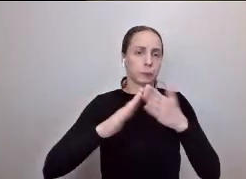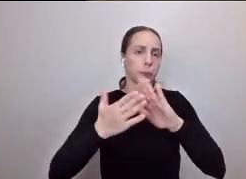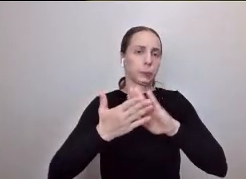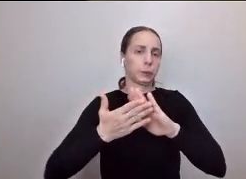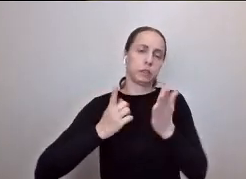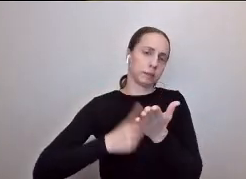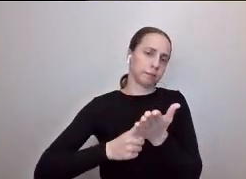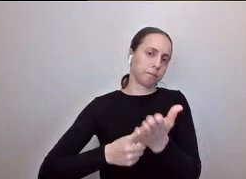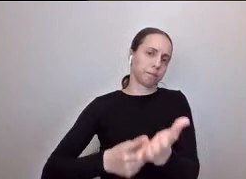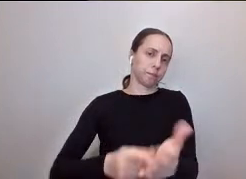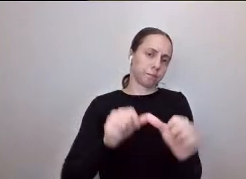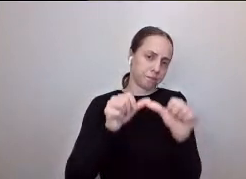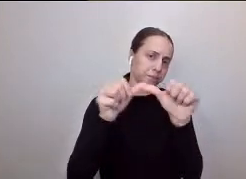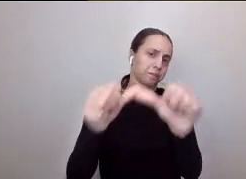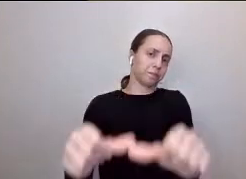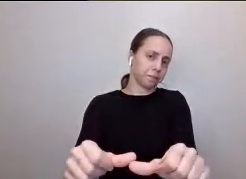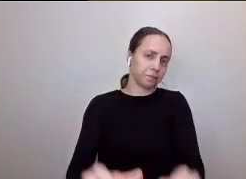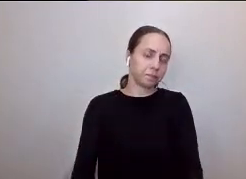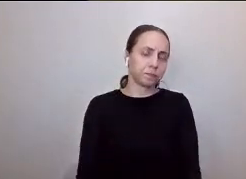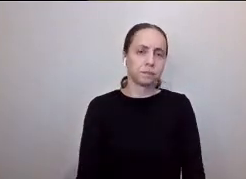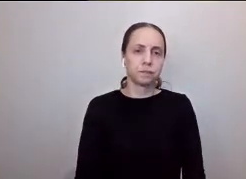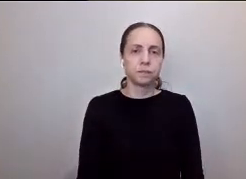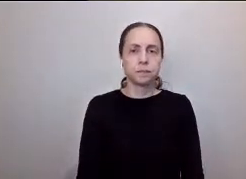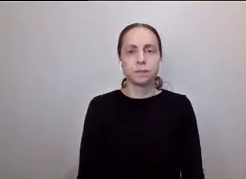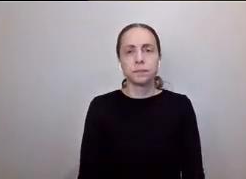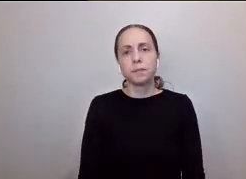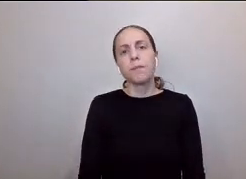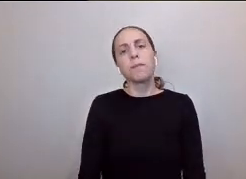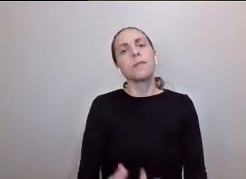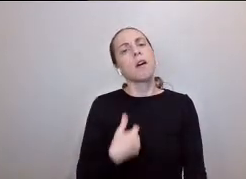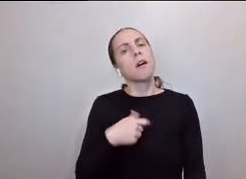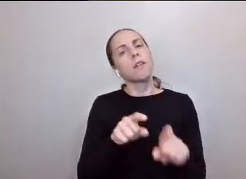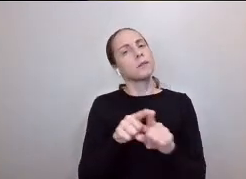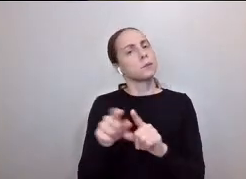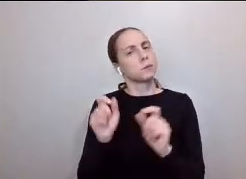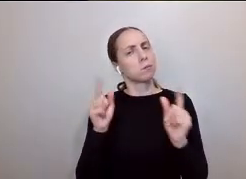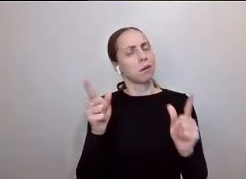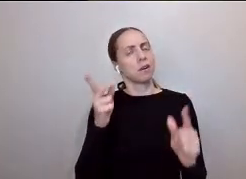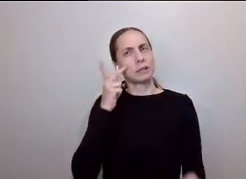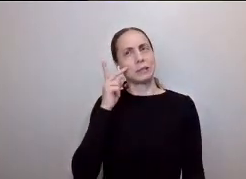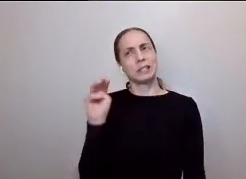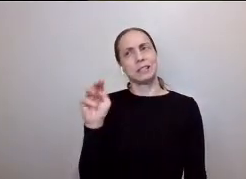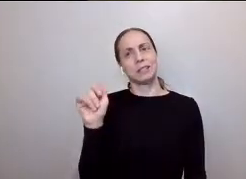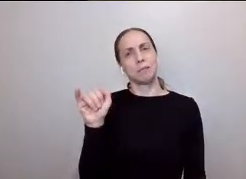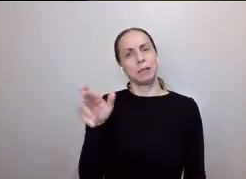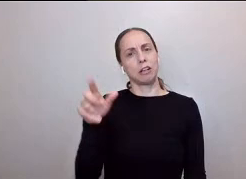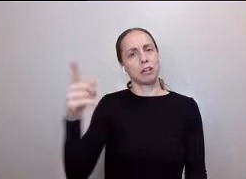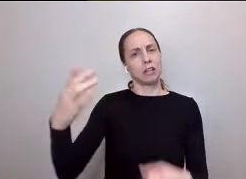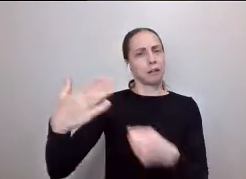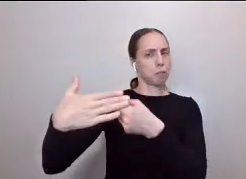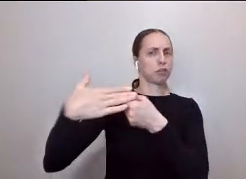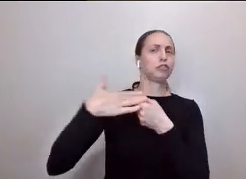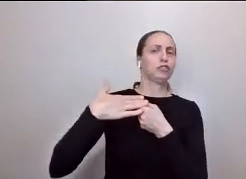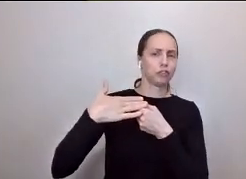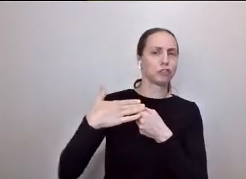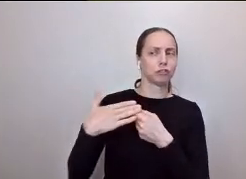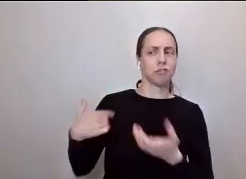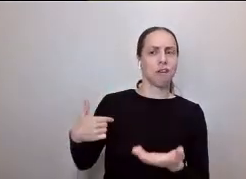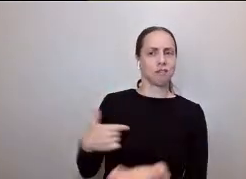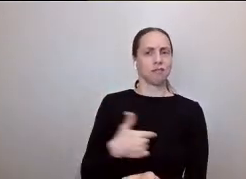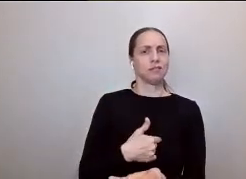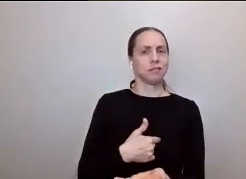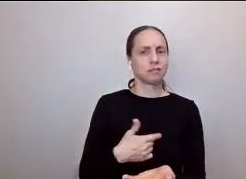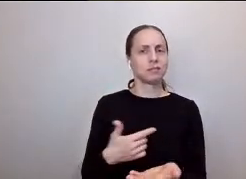So I also was very surprised to see the mayor put so much pressure on council members over the 2022